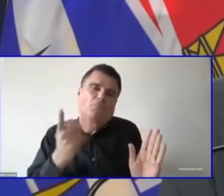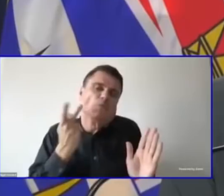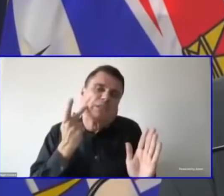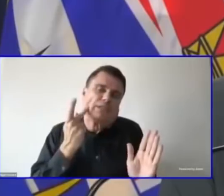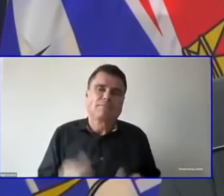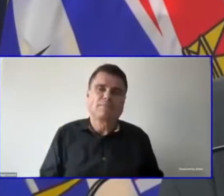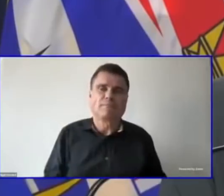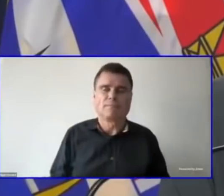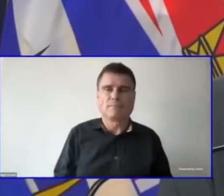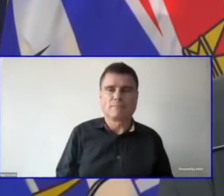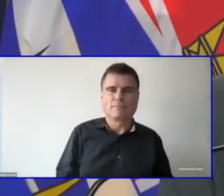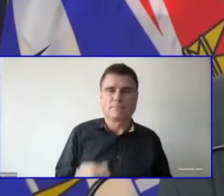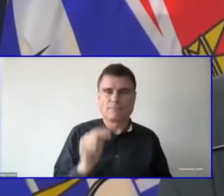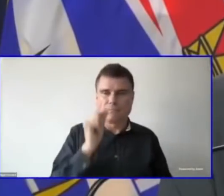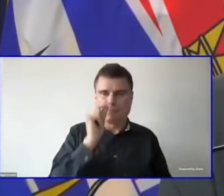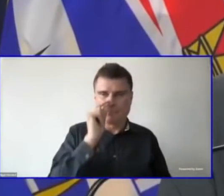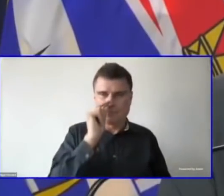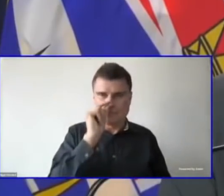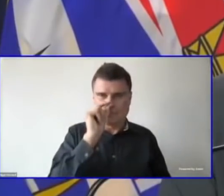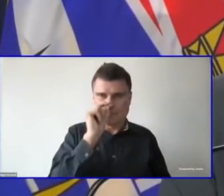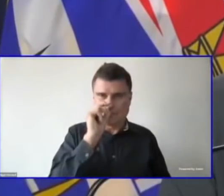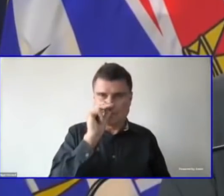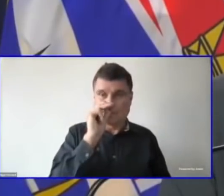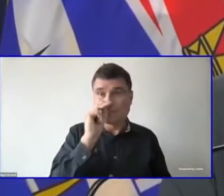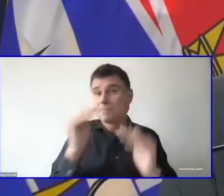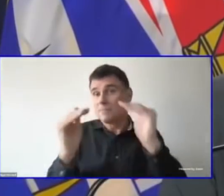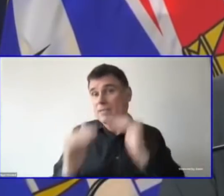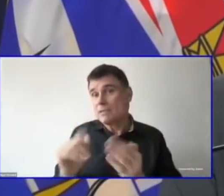Next question is from Rob Monroe, Info News.